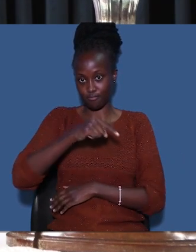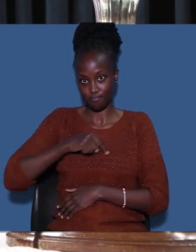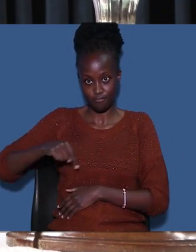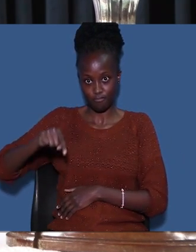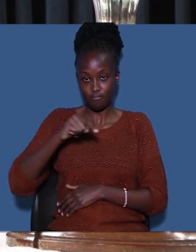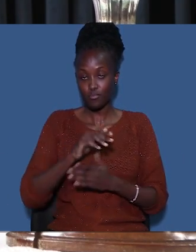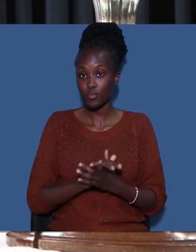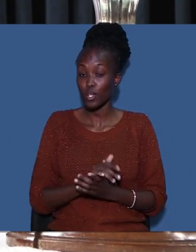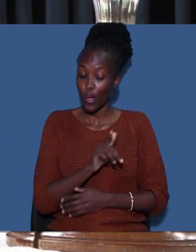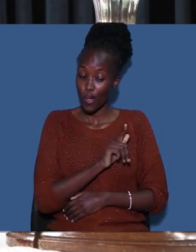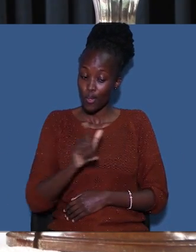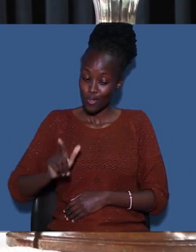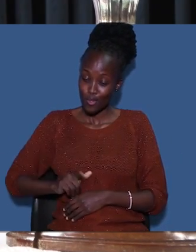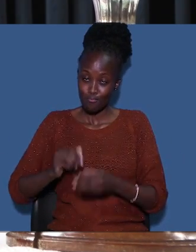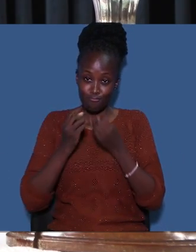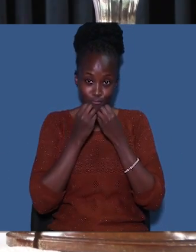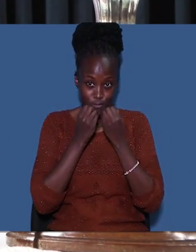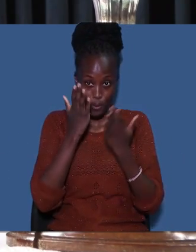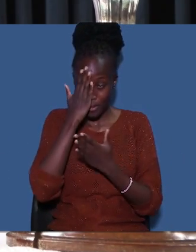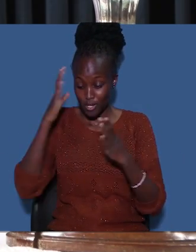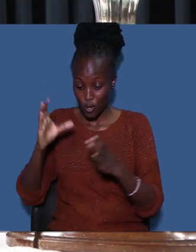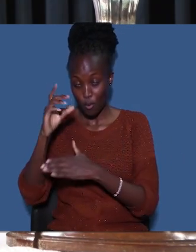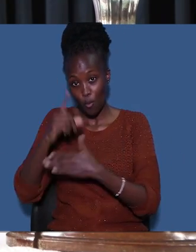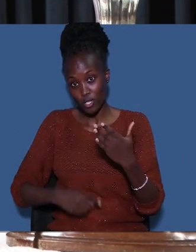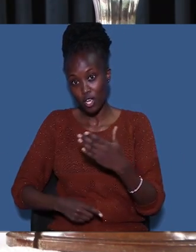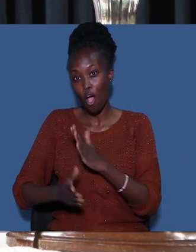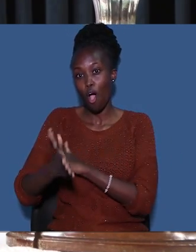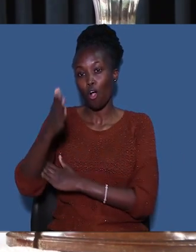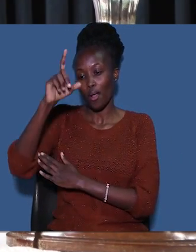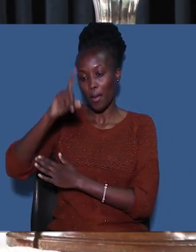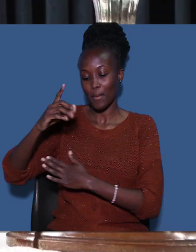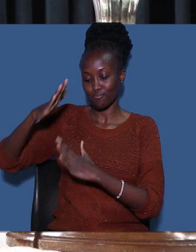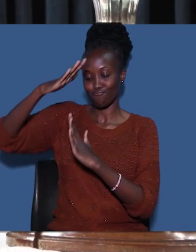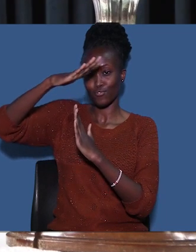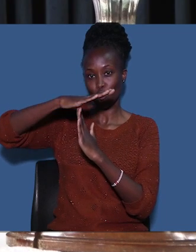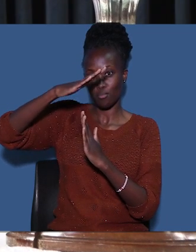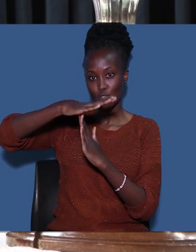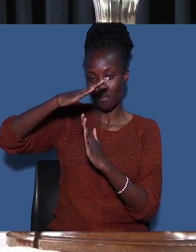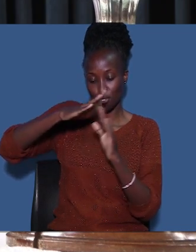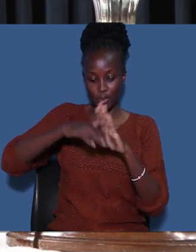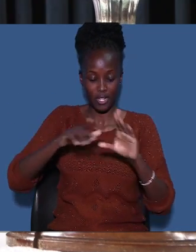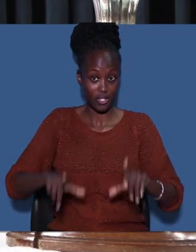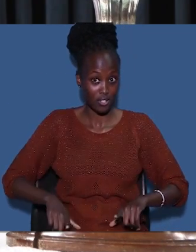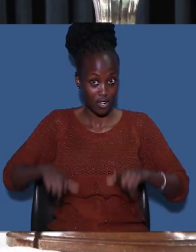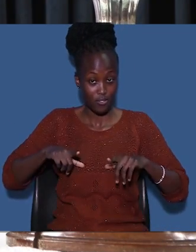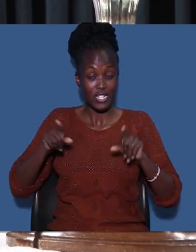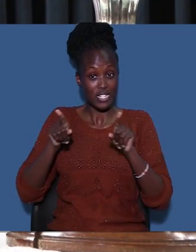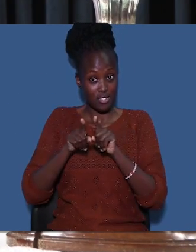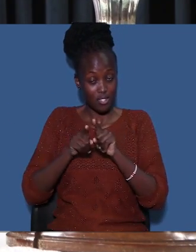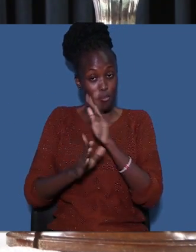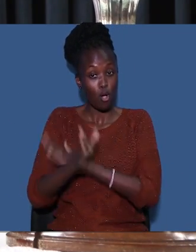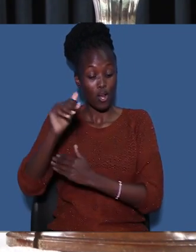place in their lives and that he was not willing to share this position with any other God, that he would punish those who did